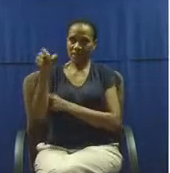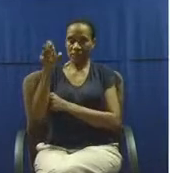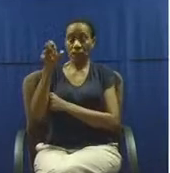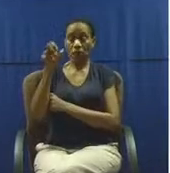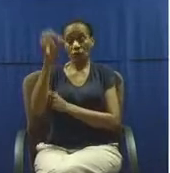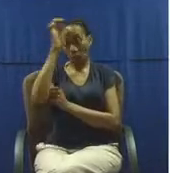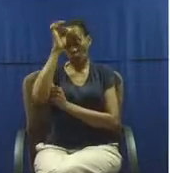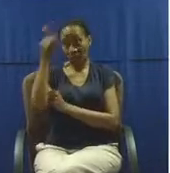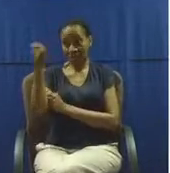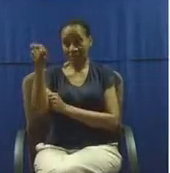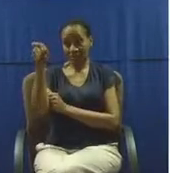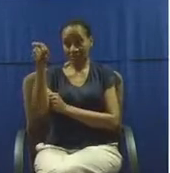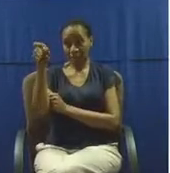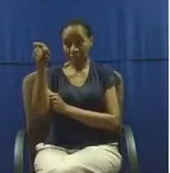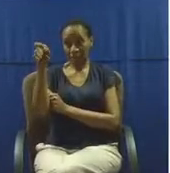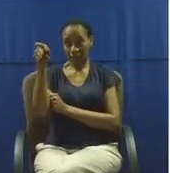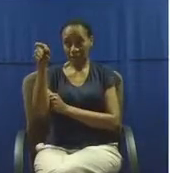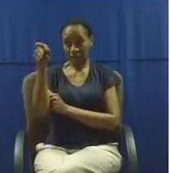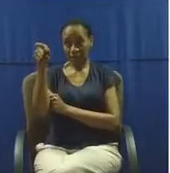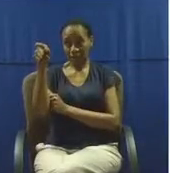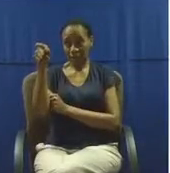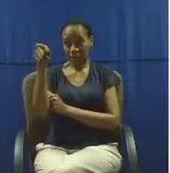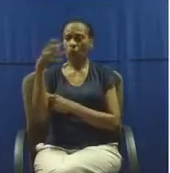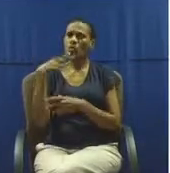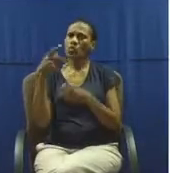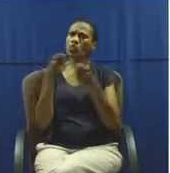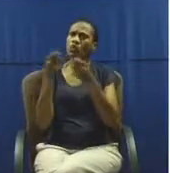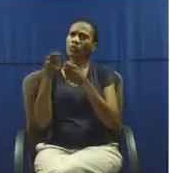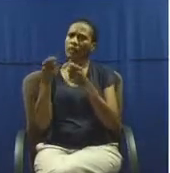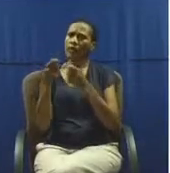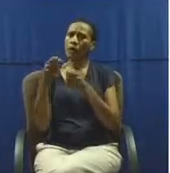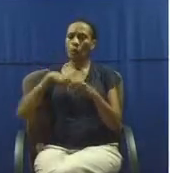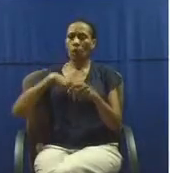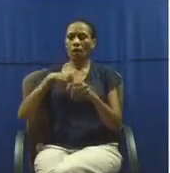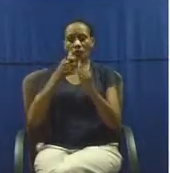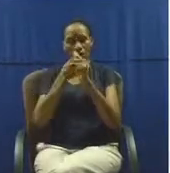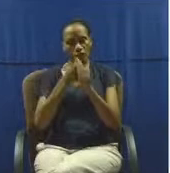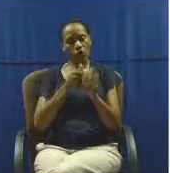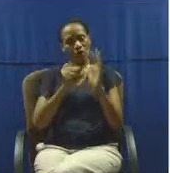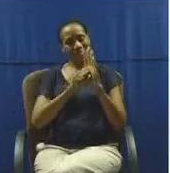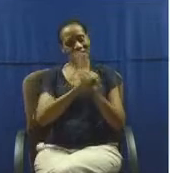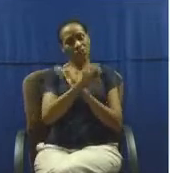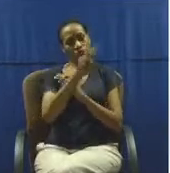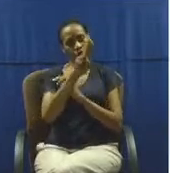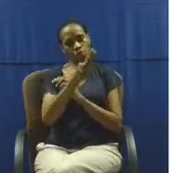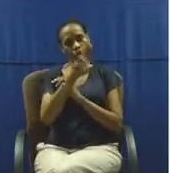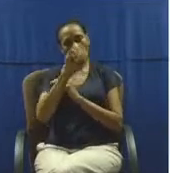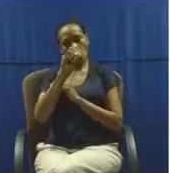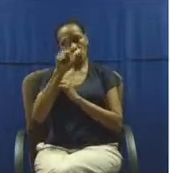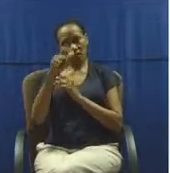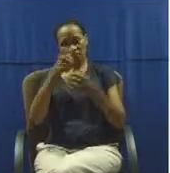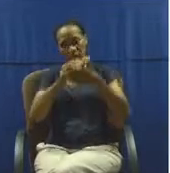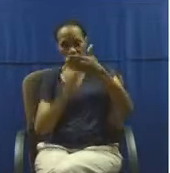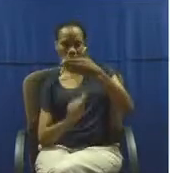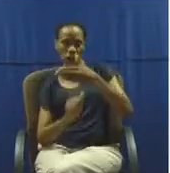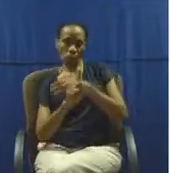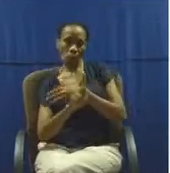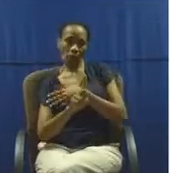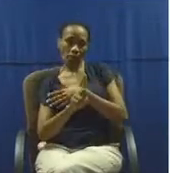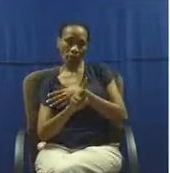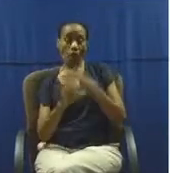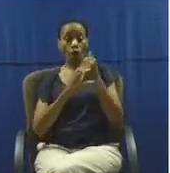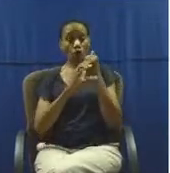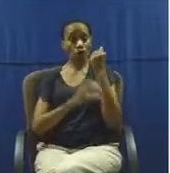Police Service is governed by Section 207, subsection 1